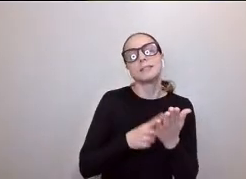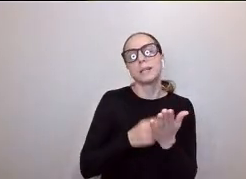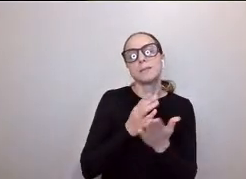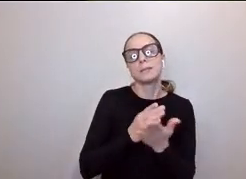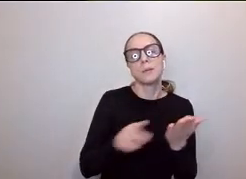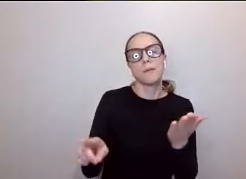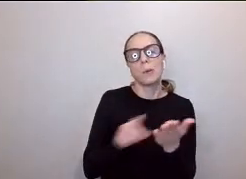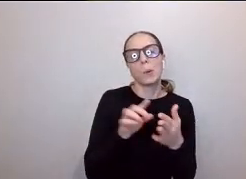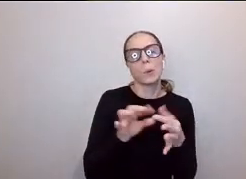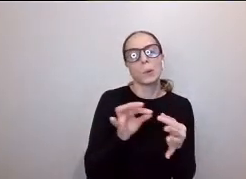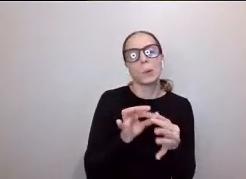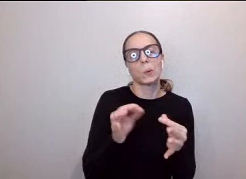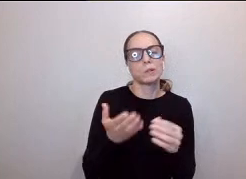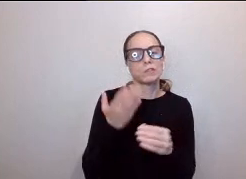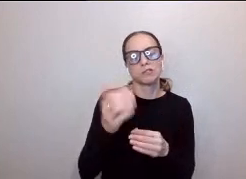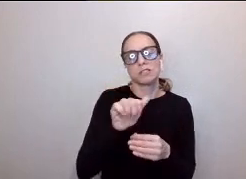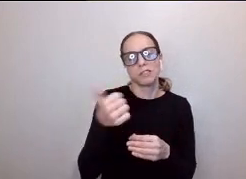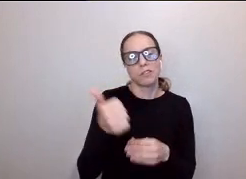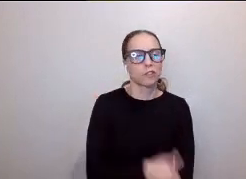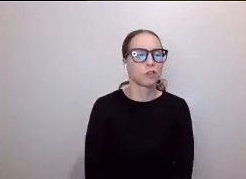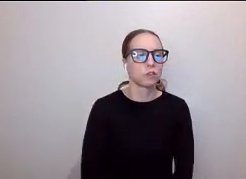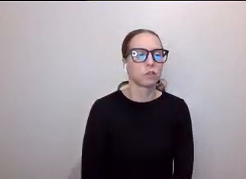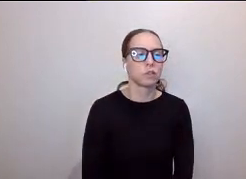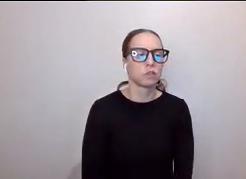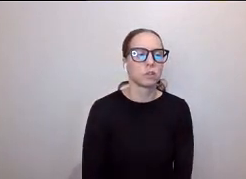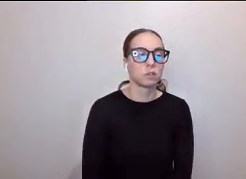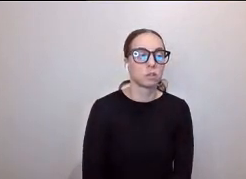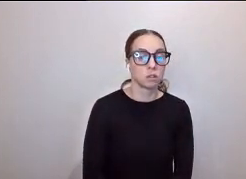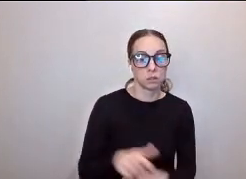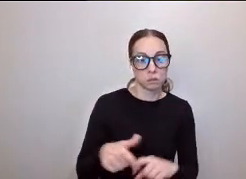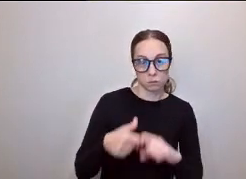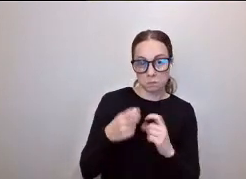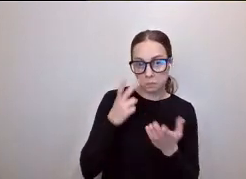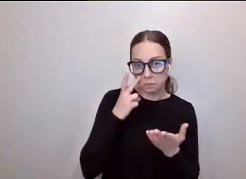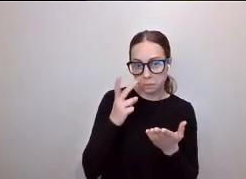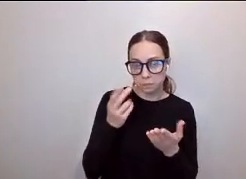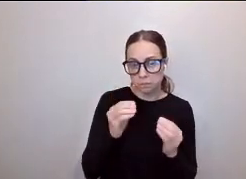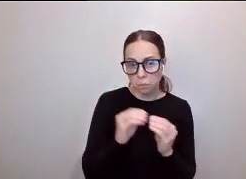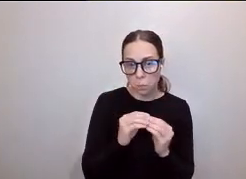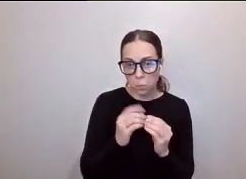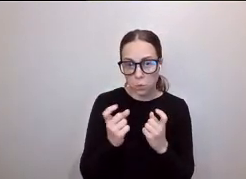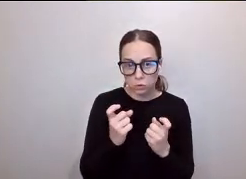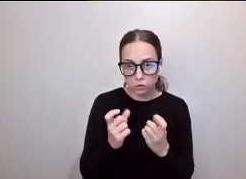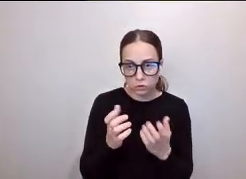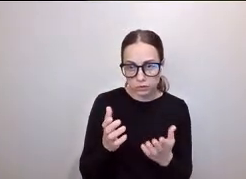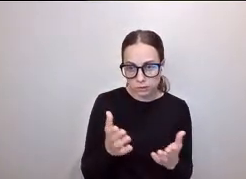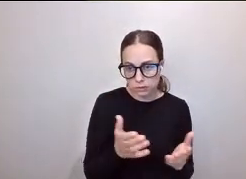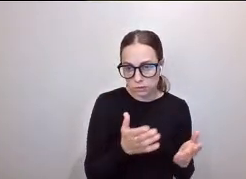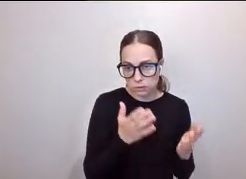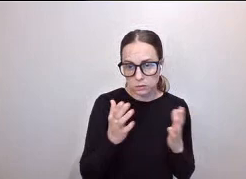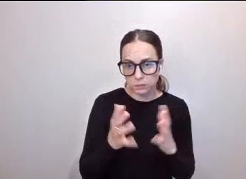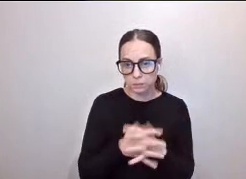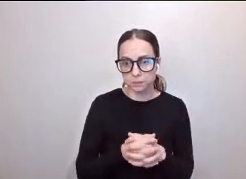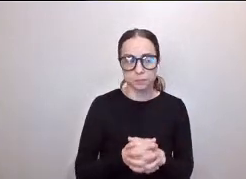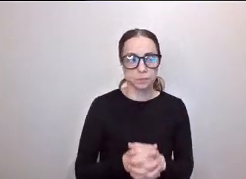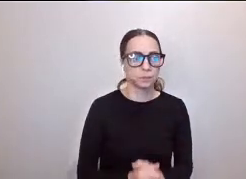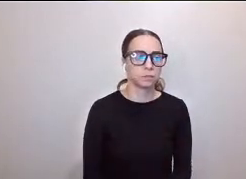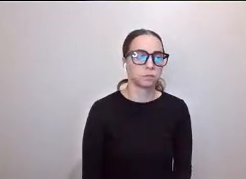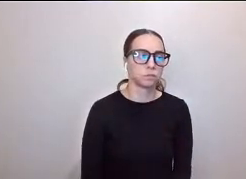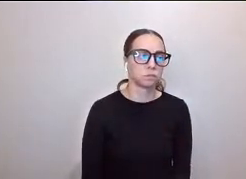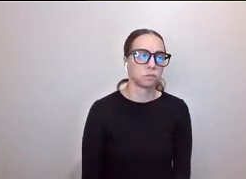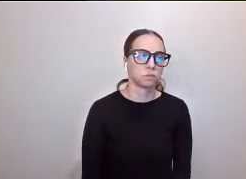going to pause and see if council members have more questions since we have you, Ms. McPherson. Are there other questions